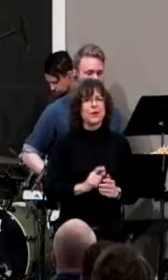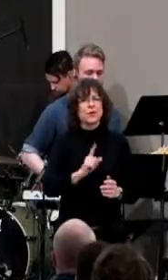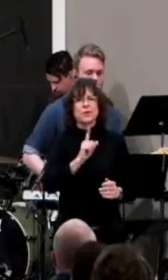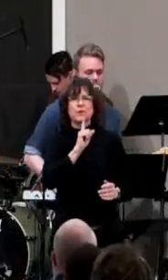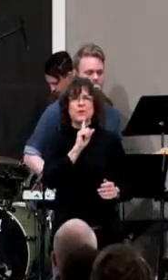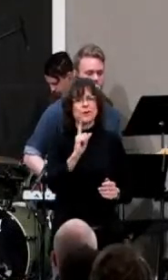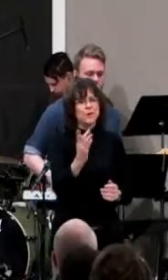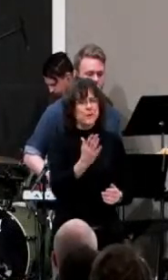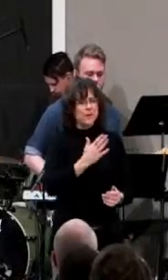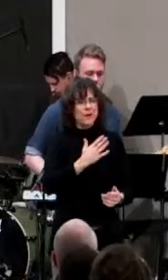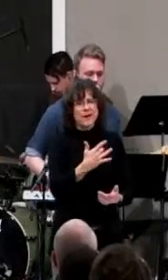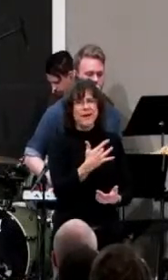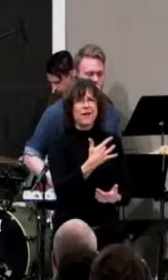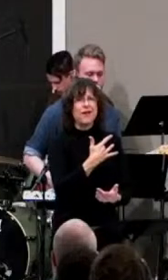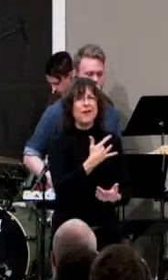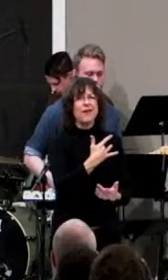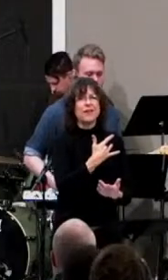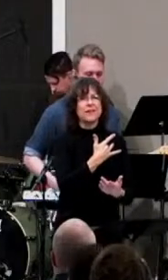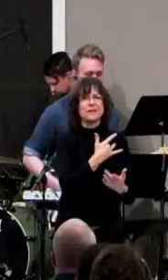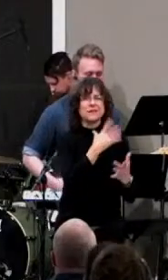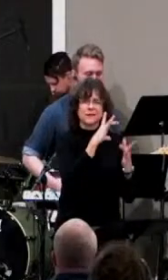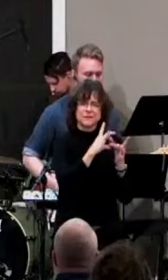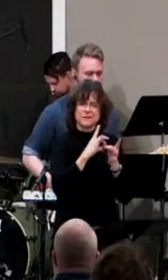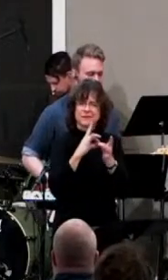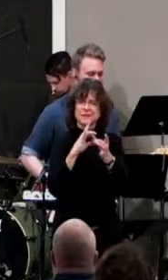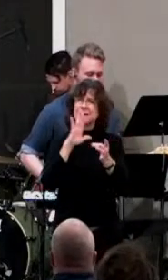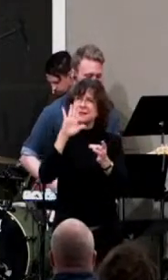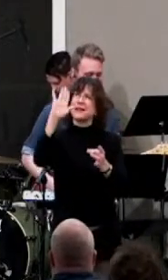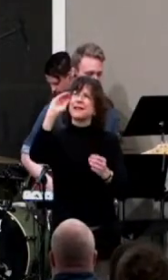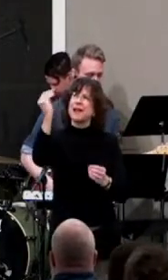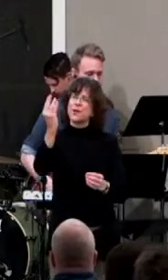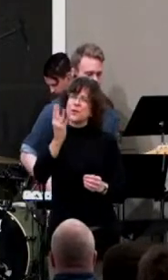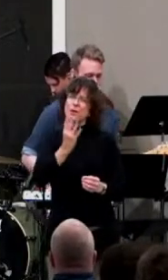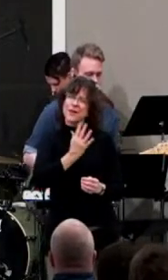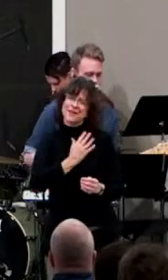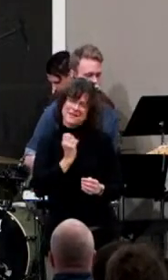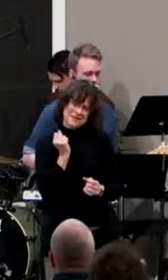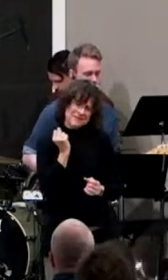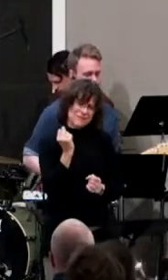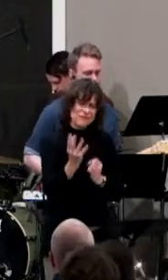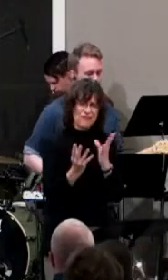Tune my heart to sing thy grace.